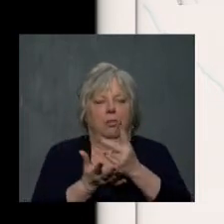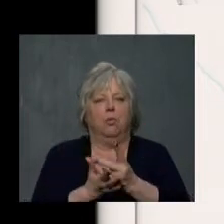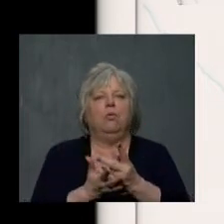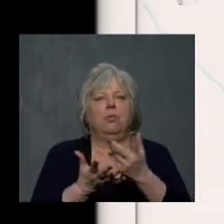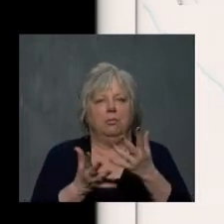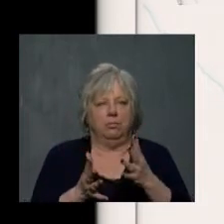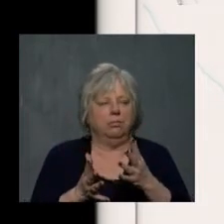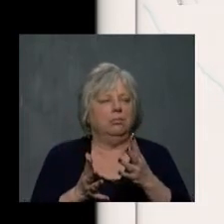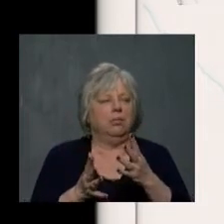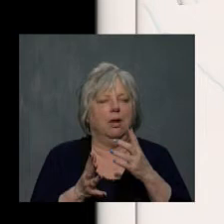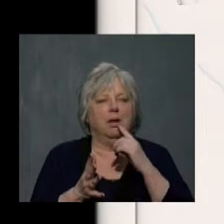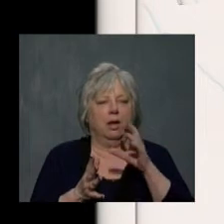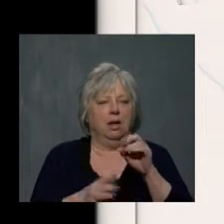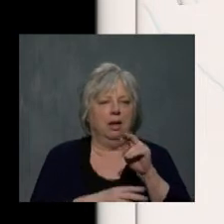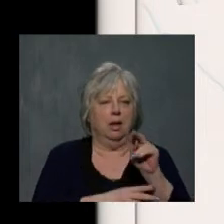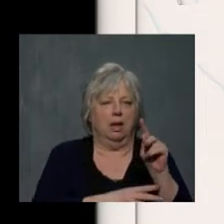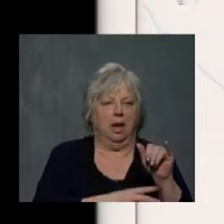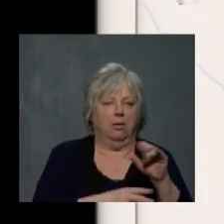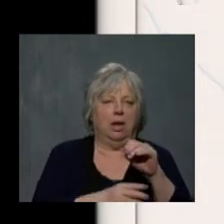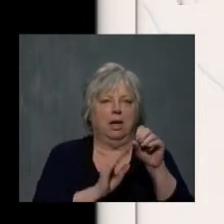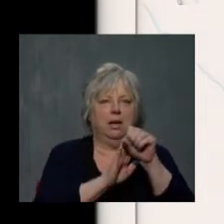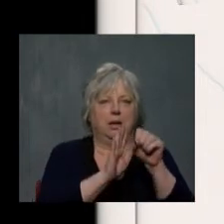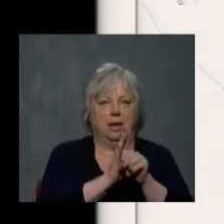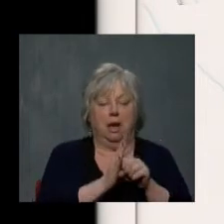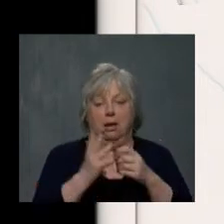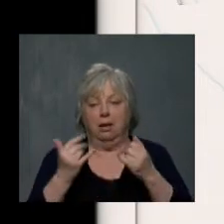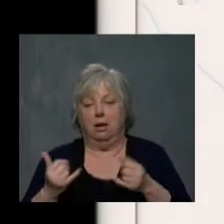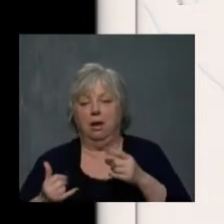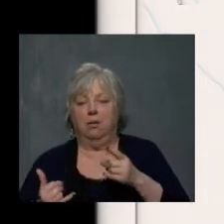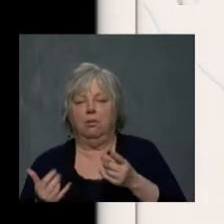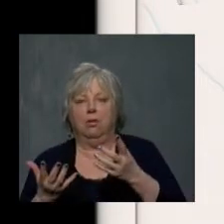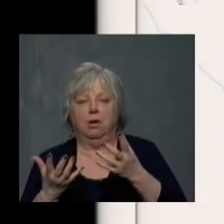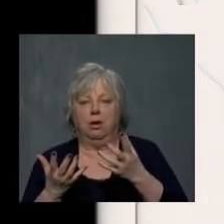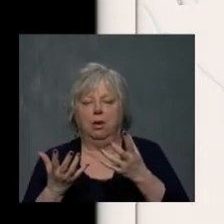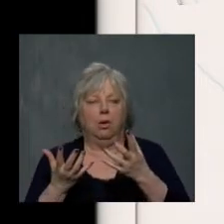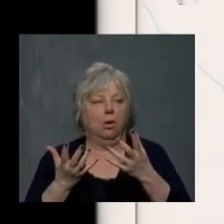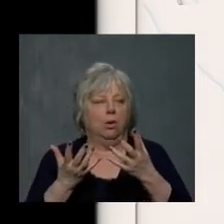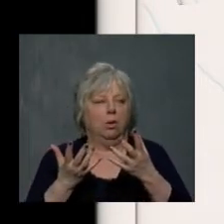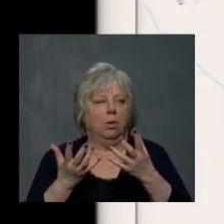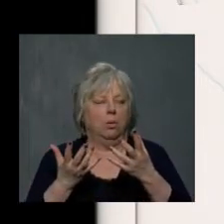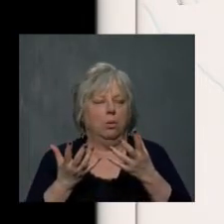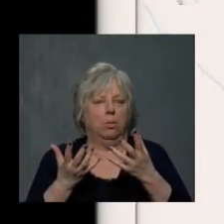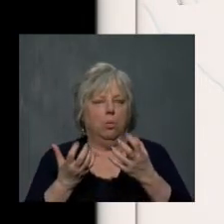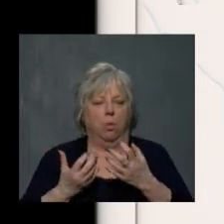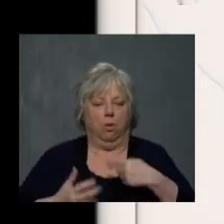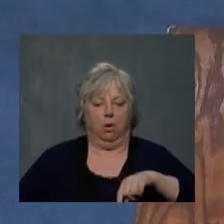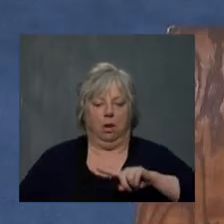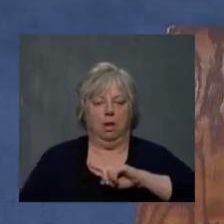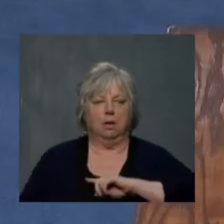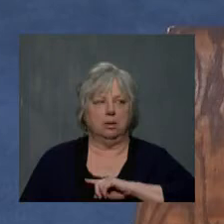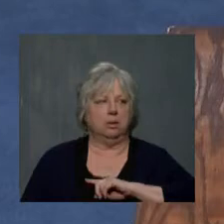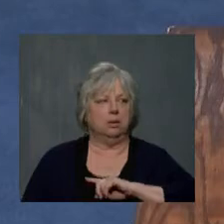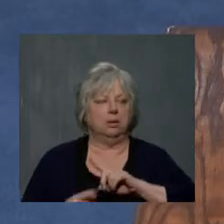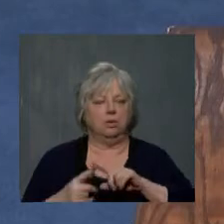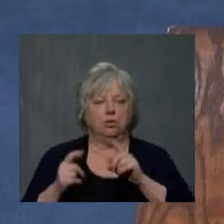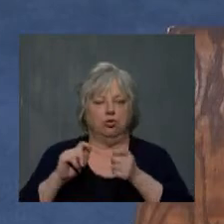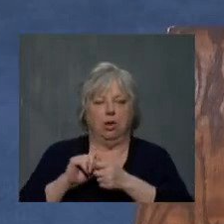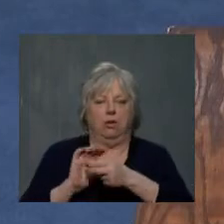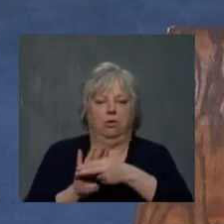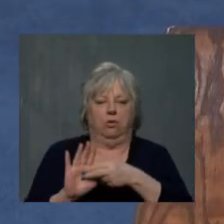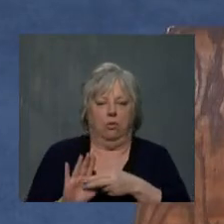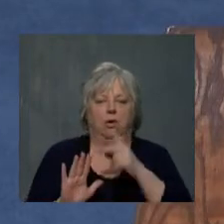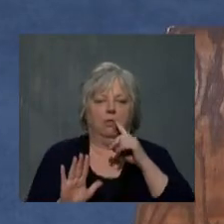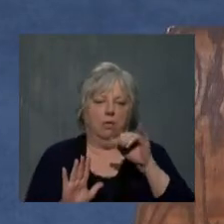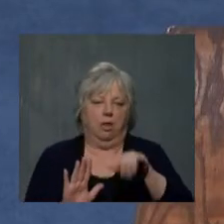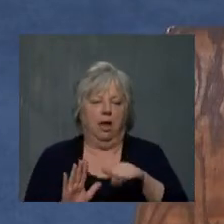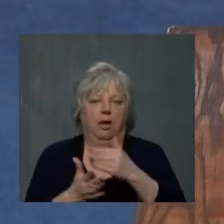so at the county level and the state level. And what they're looking to come in for us is to change the zoning for